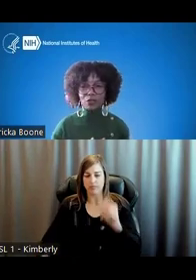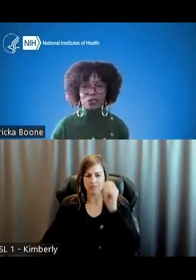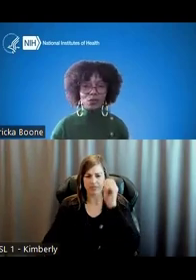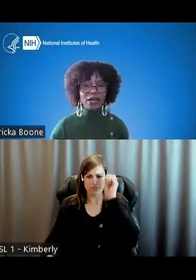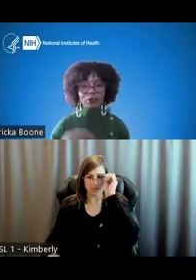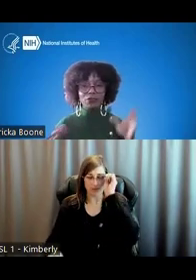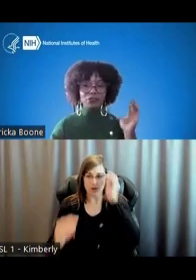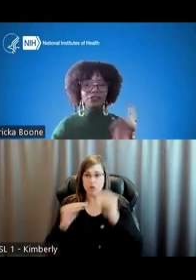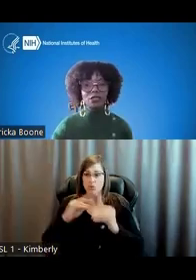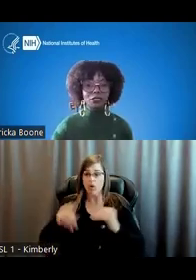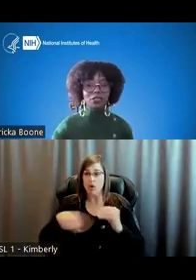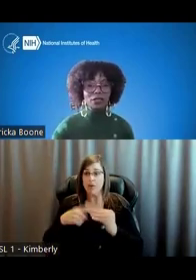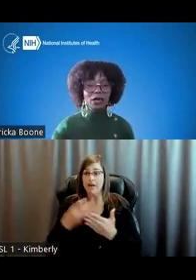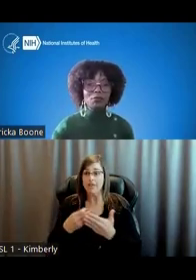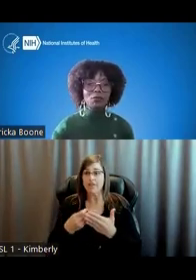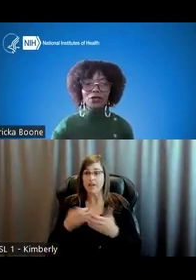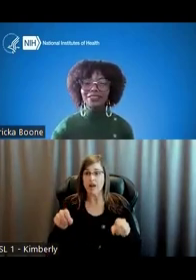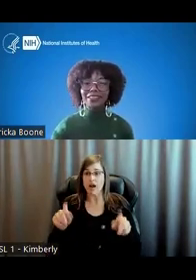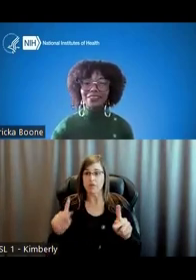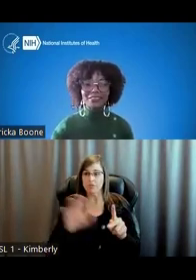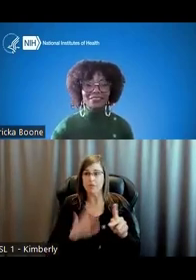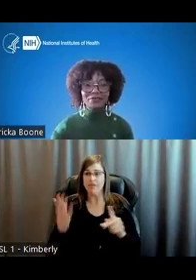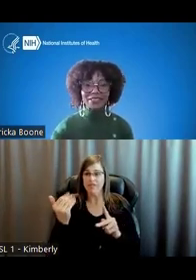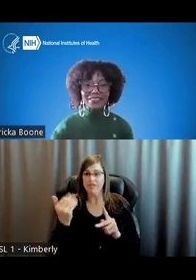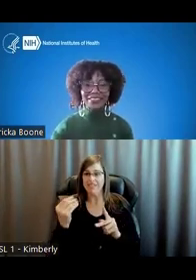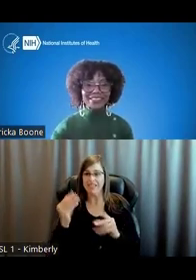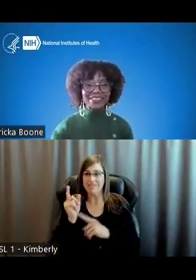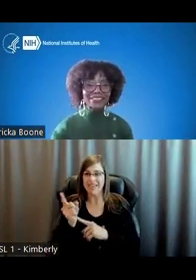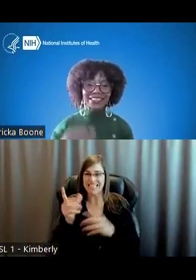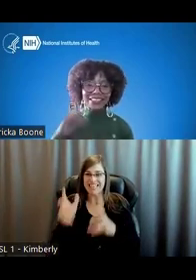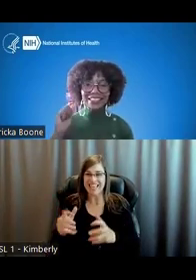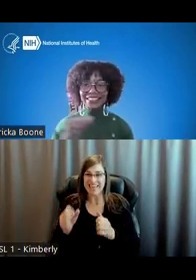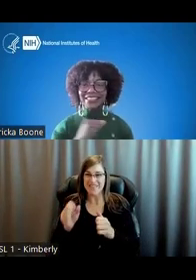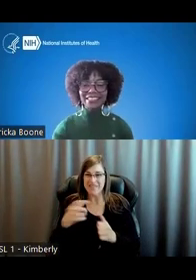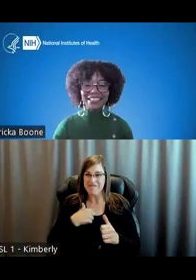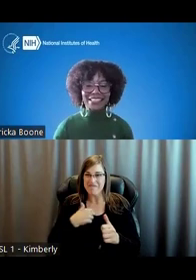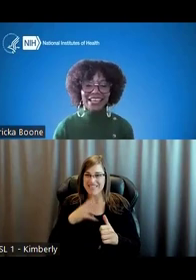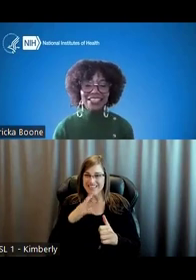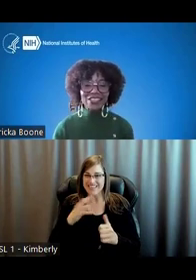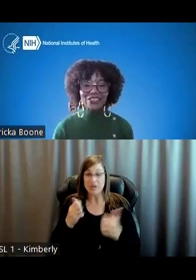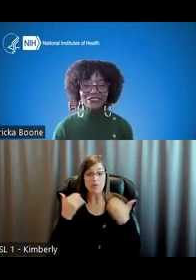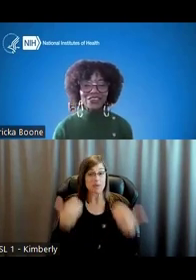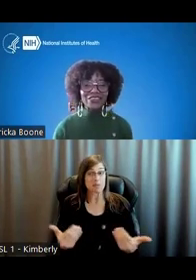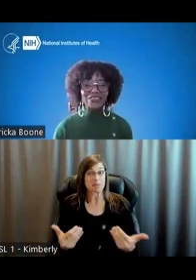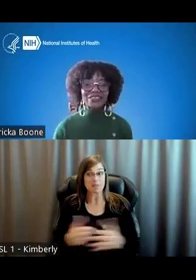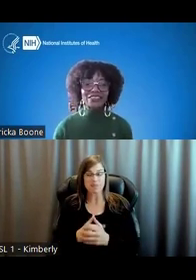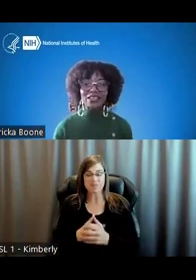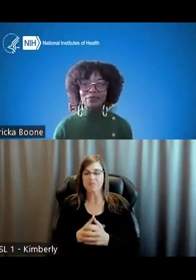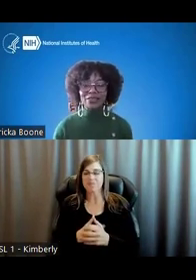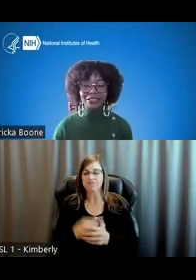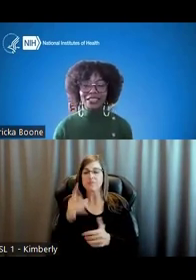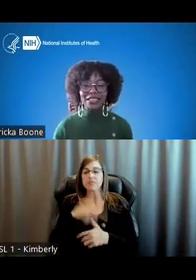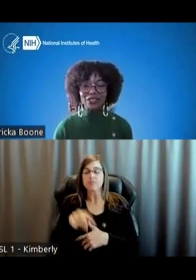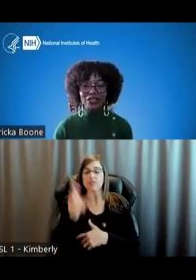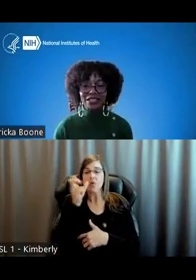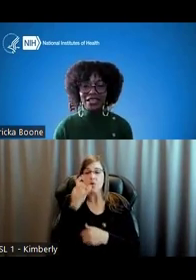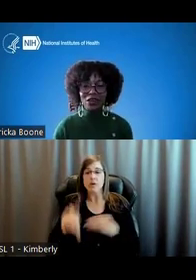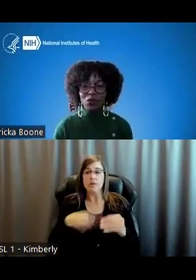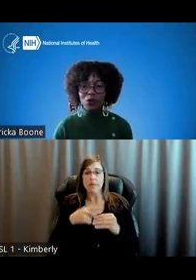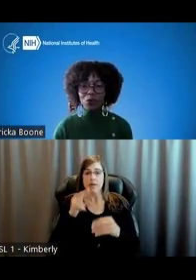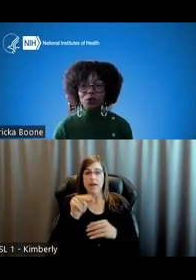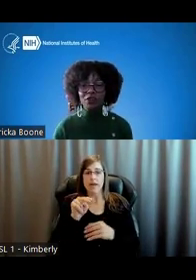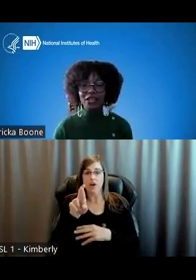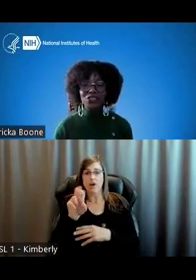funding opportunities. We have about 15 minutes more left of me talking, so let's get into this. So you've all heard a lot about the